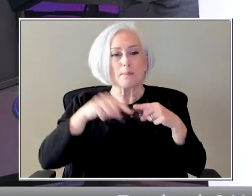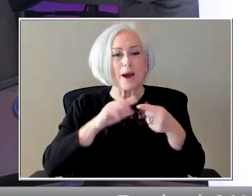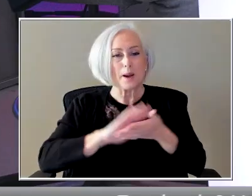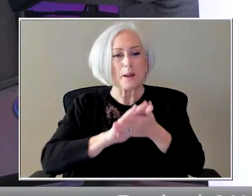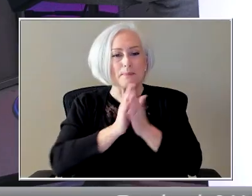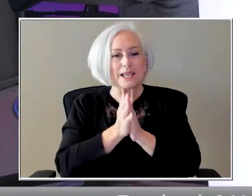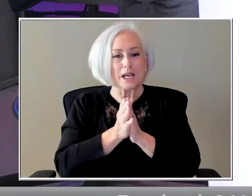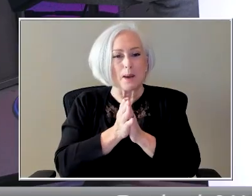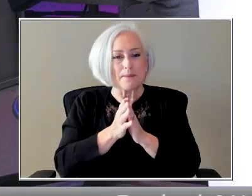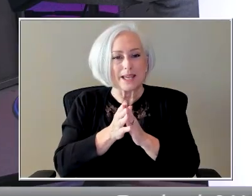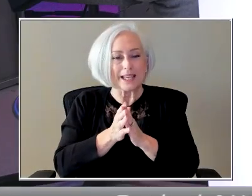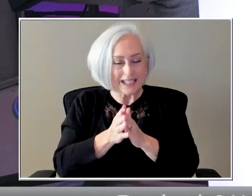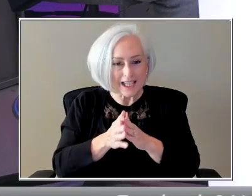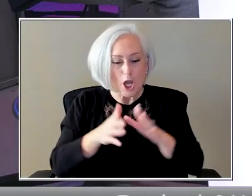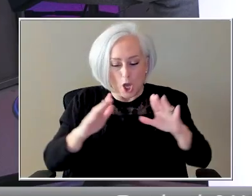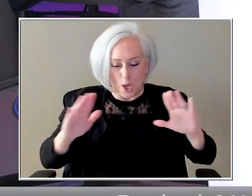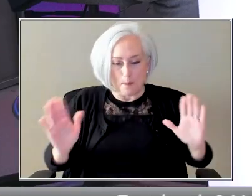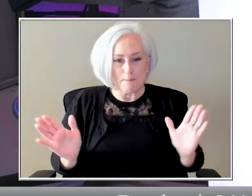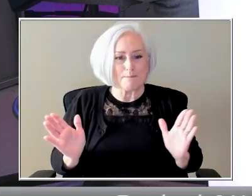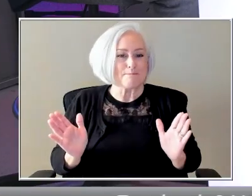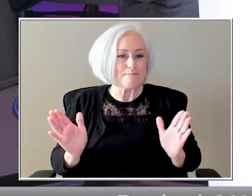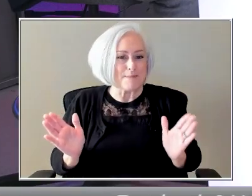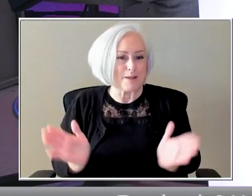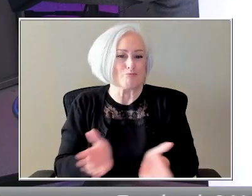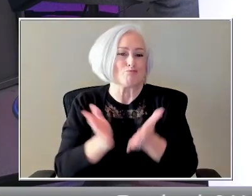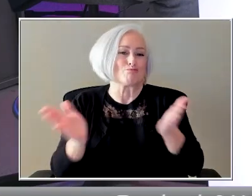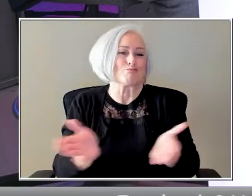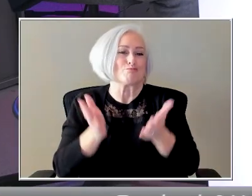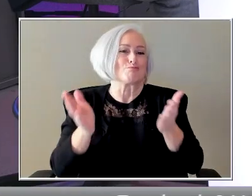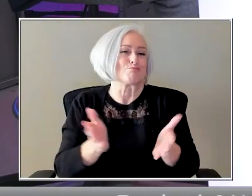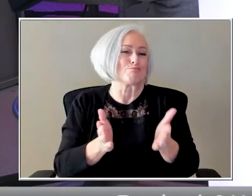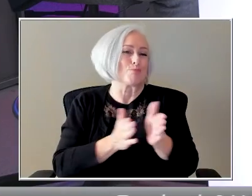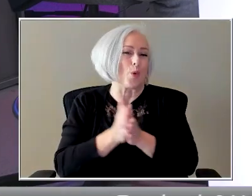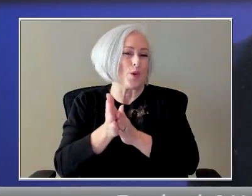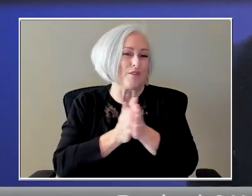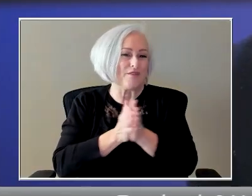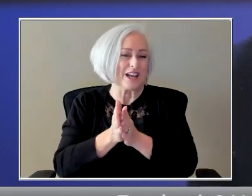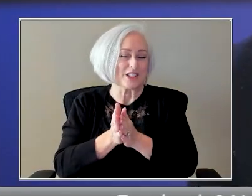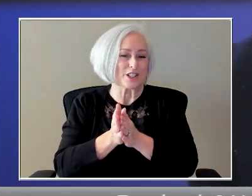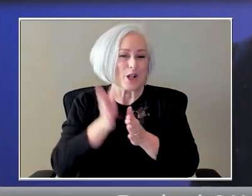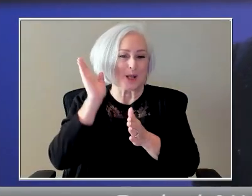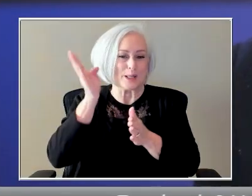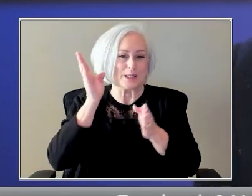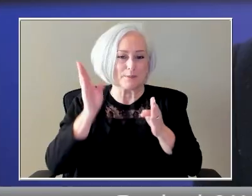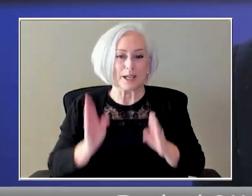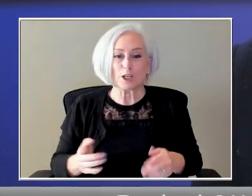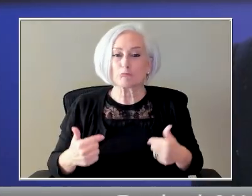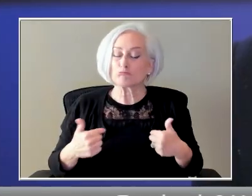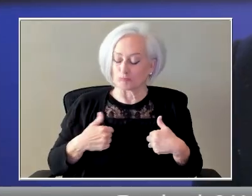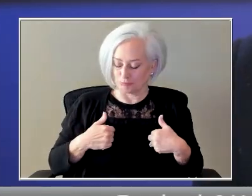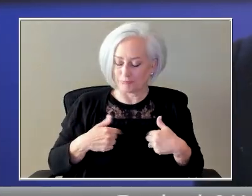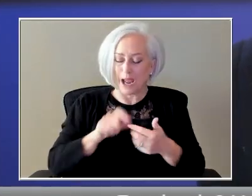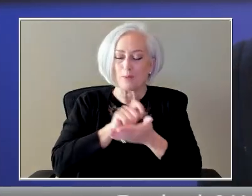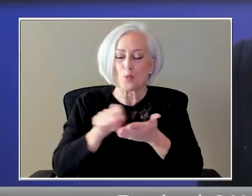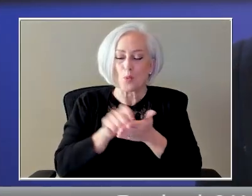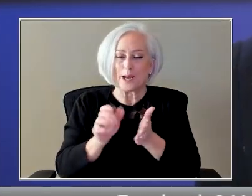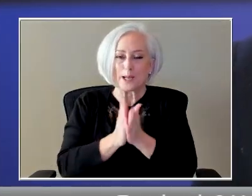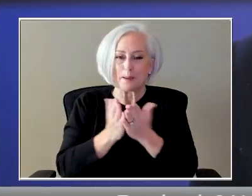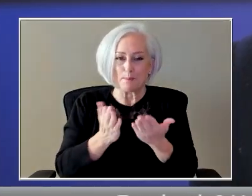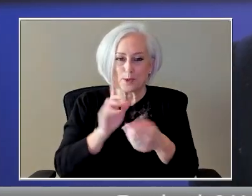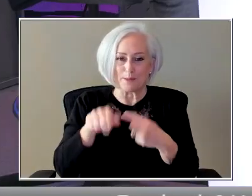who are about to undergo life-changing surgeries? I am writing a book about what has happened, and man. I have thought about that,